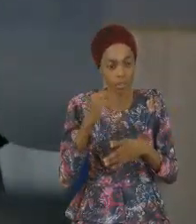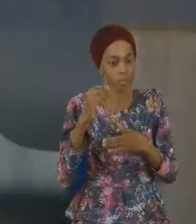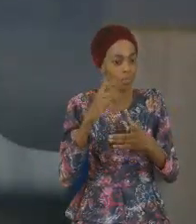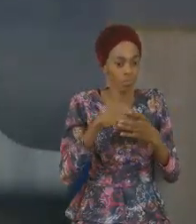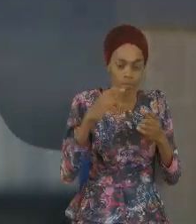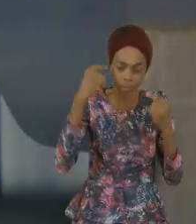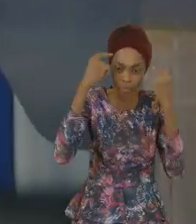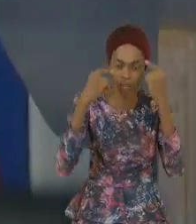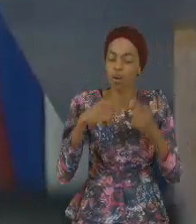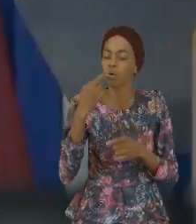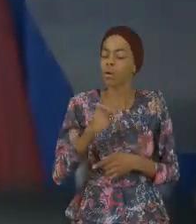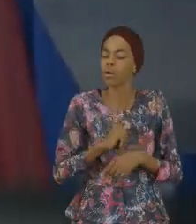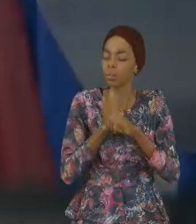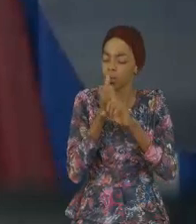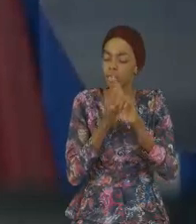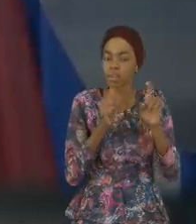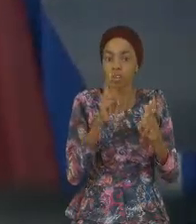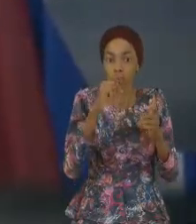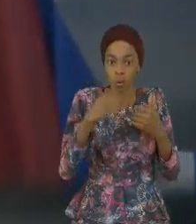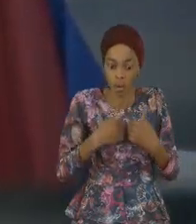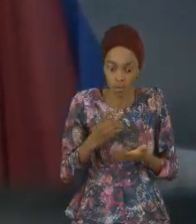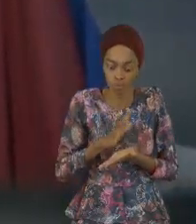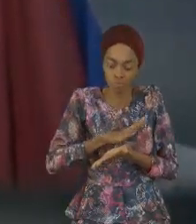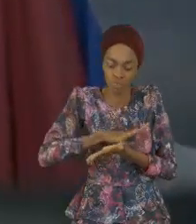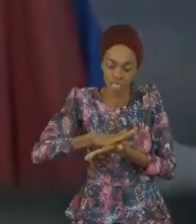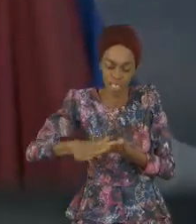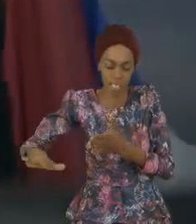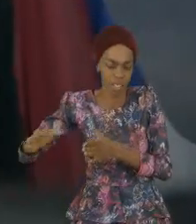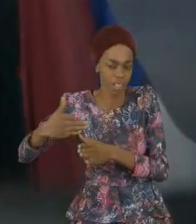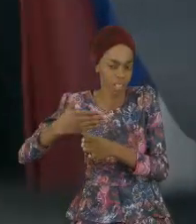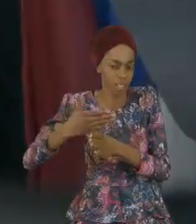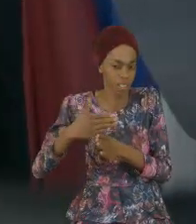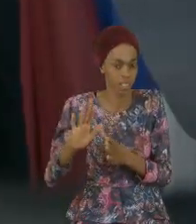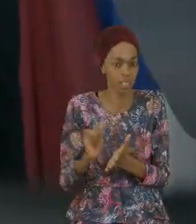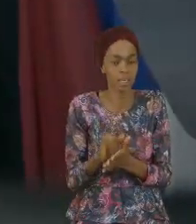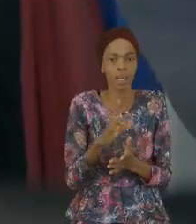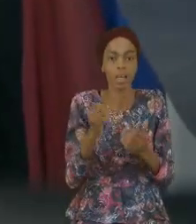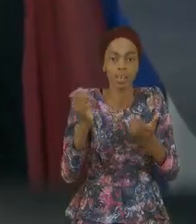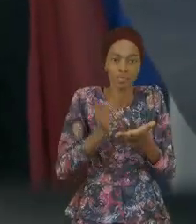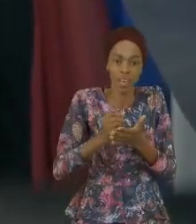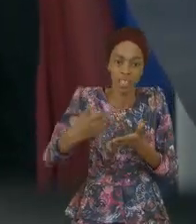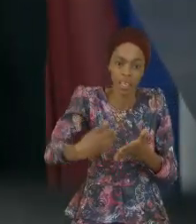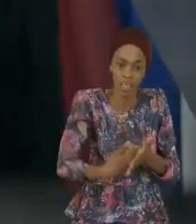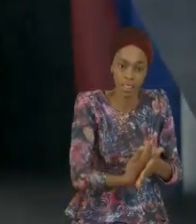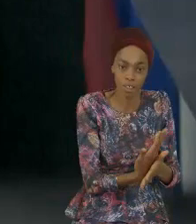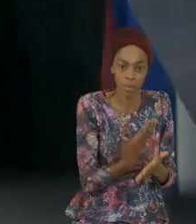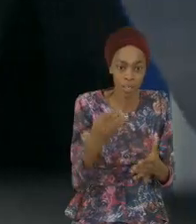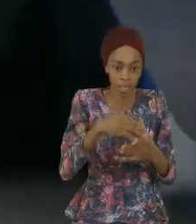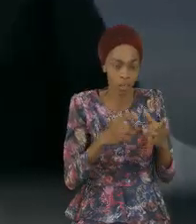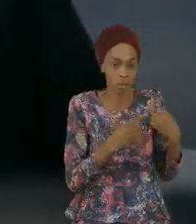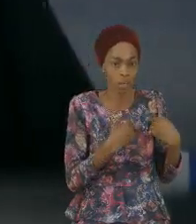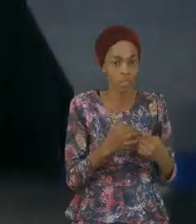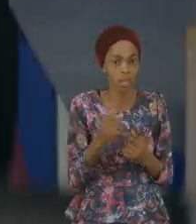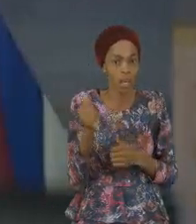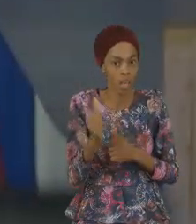you are, we have to erase that and write a new script on your heart. Everything you